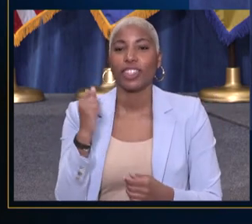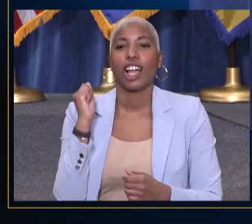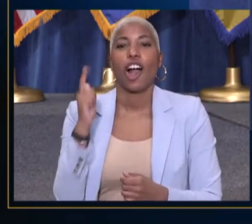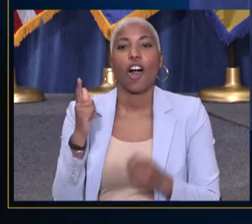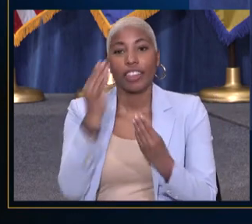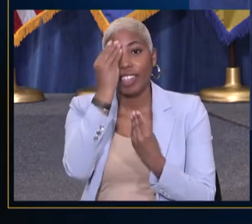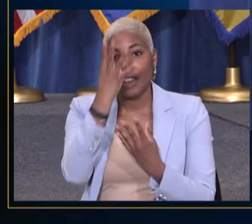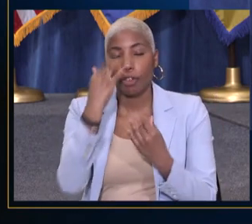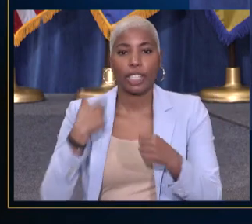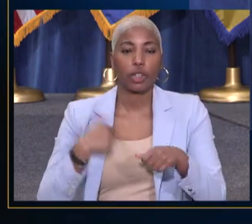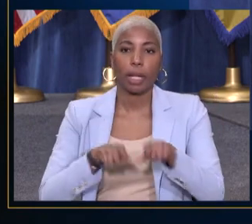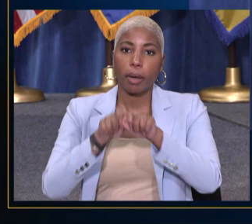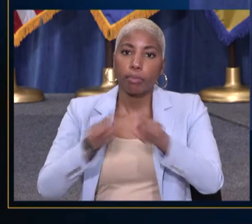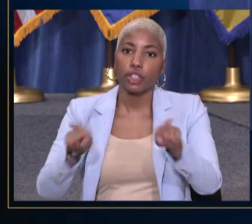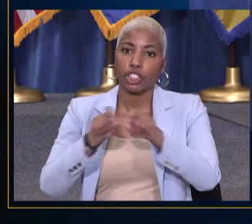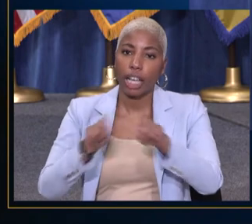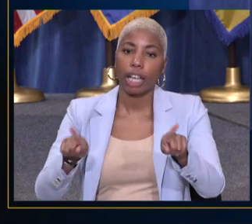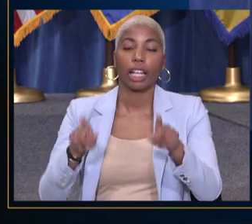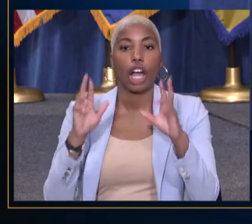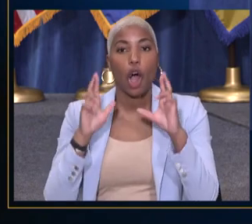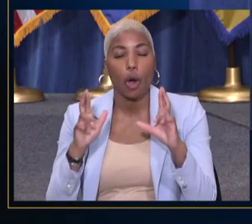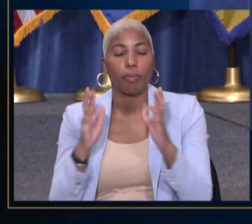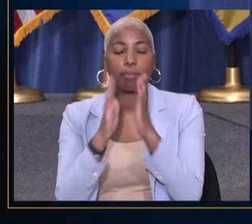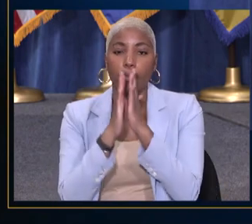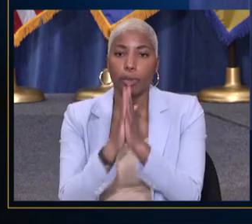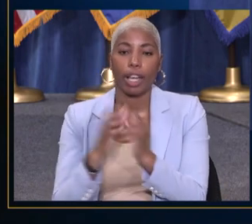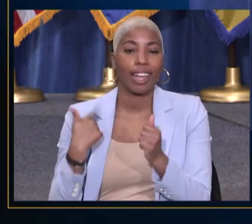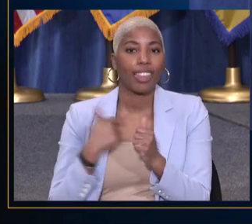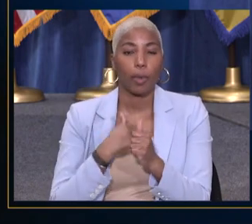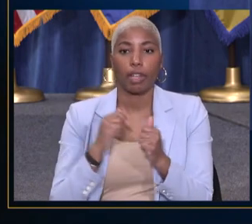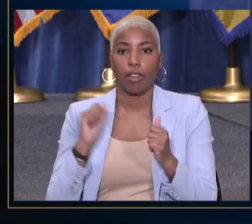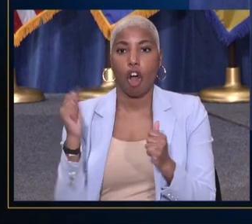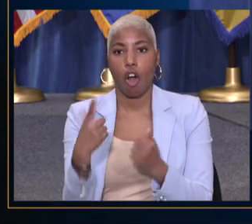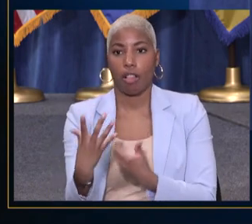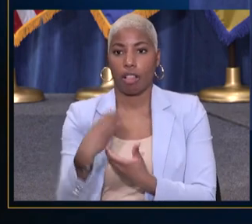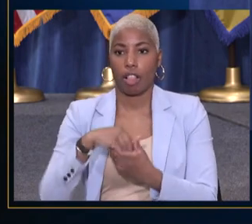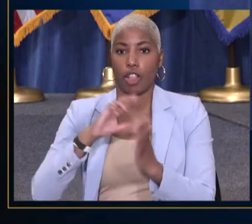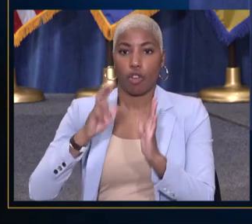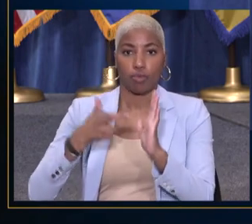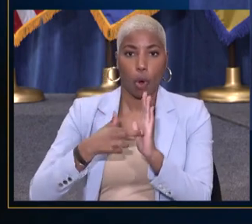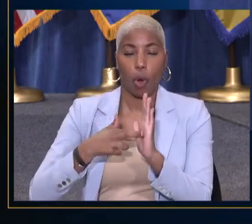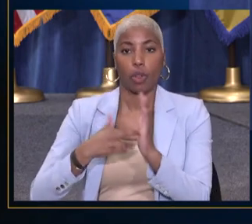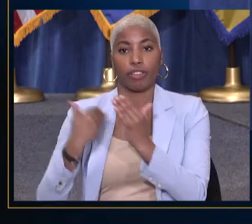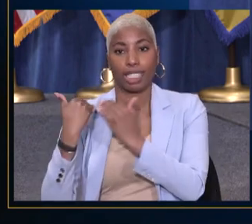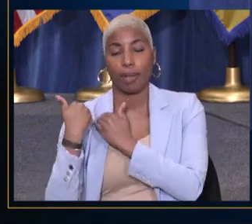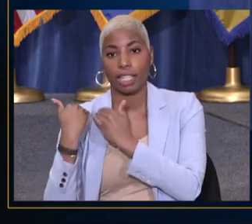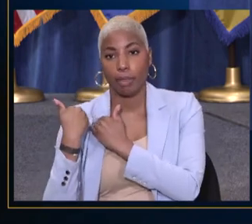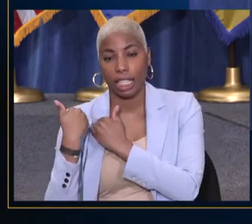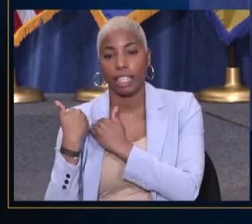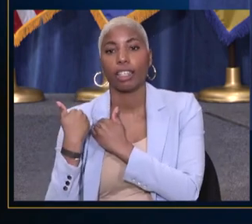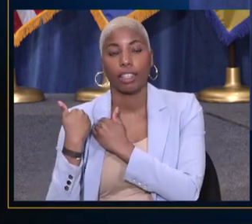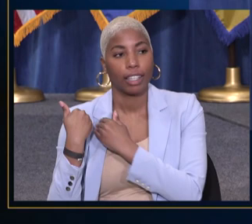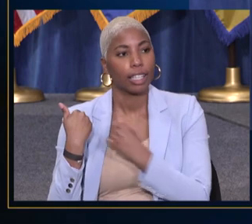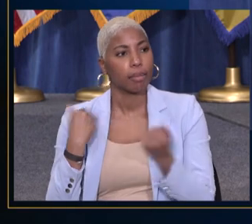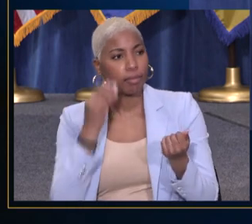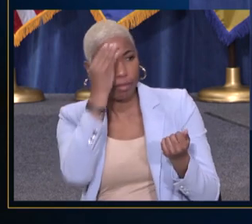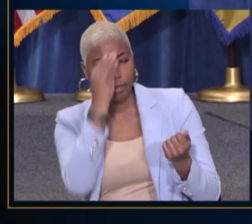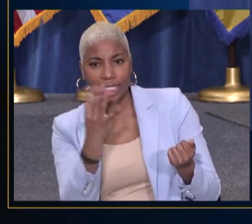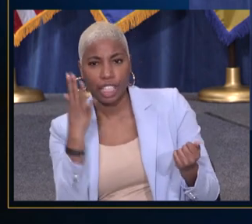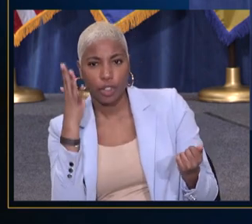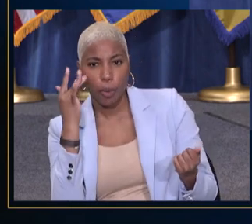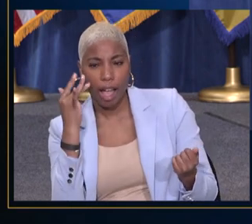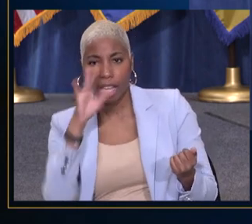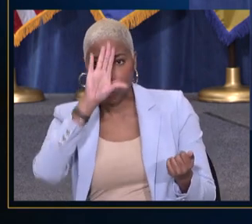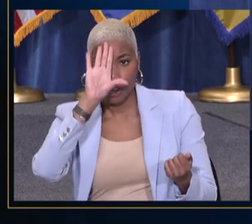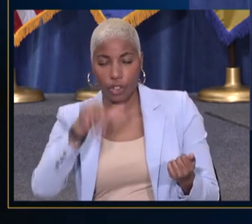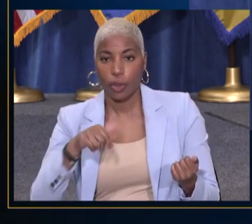being pushed out. I hope and pray that we all step into our role of responsibility to push this information out. I mean, let me tell you what, and I know we haven't